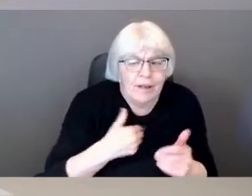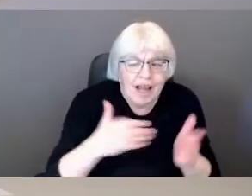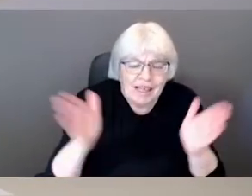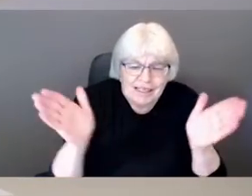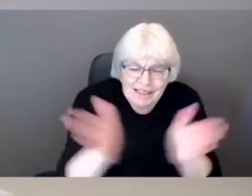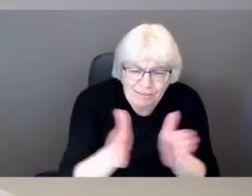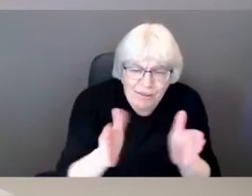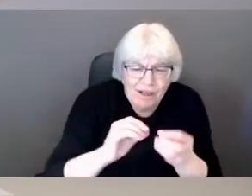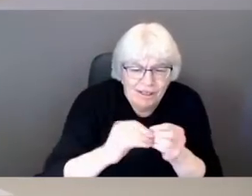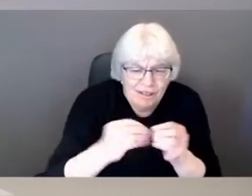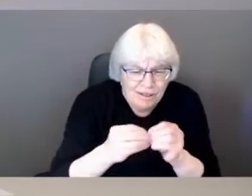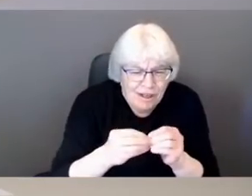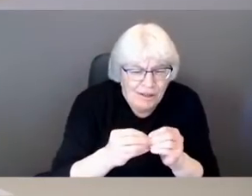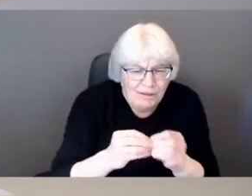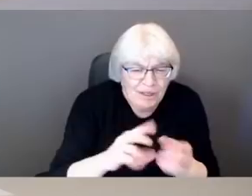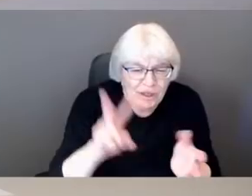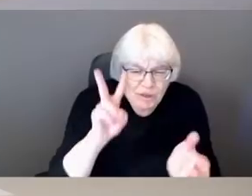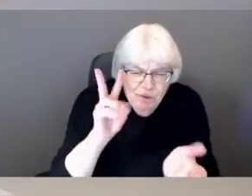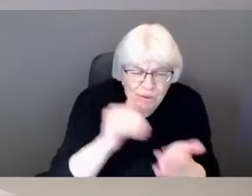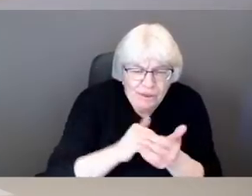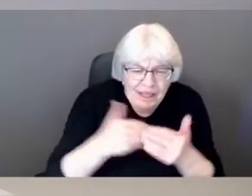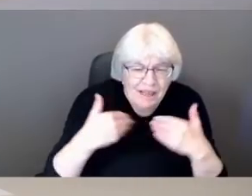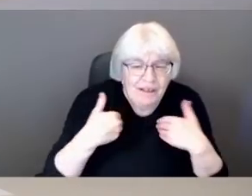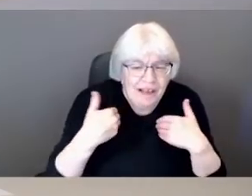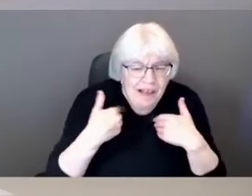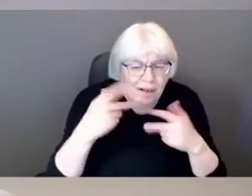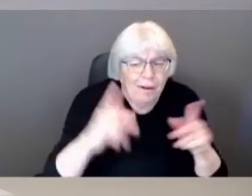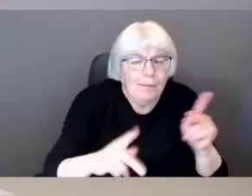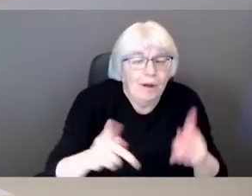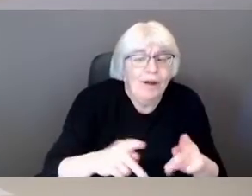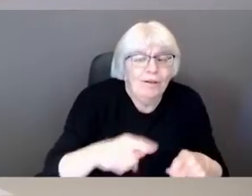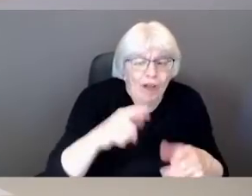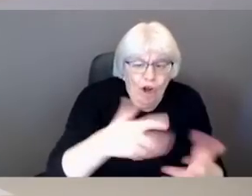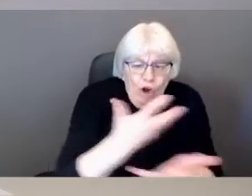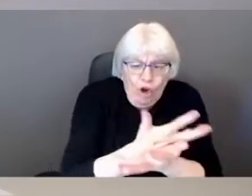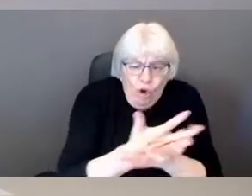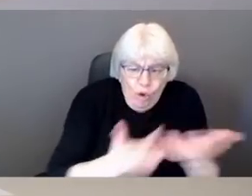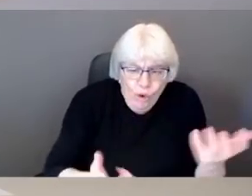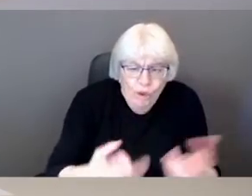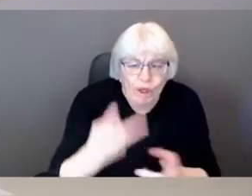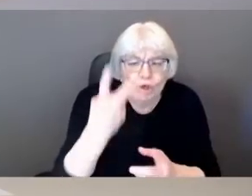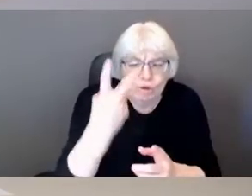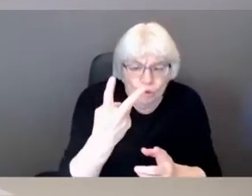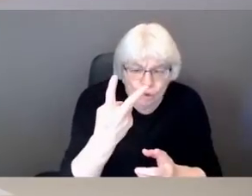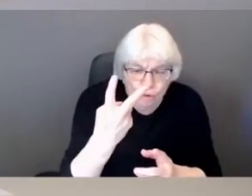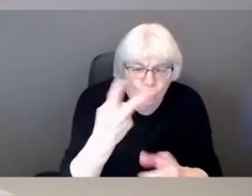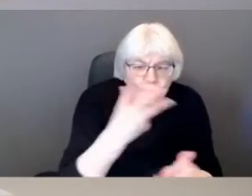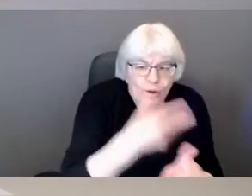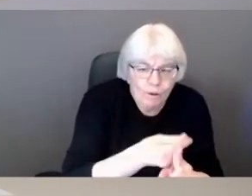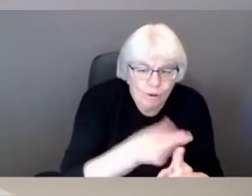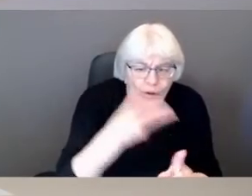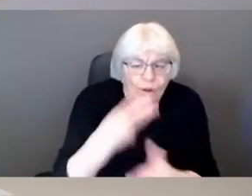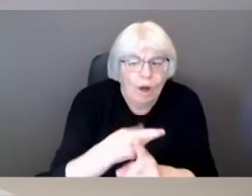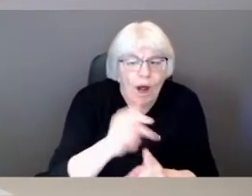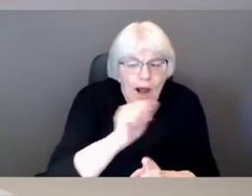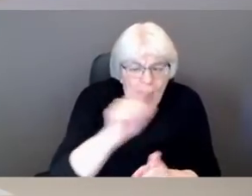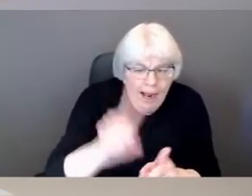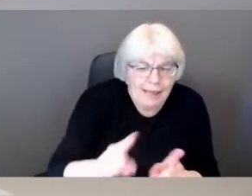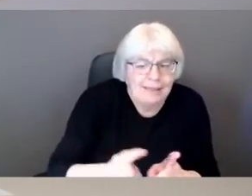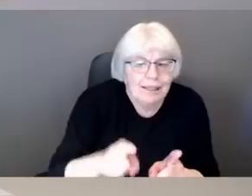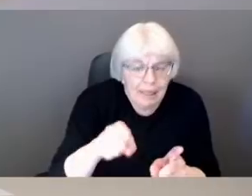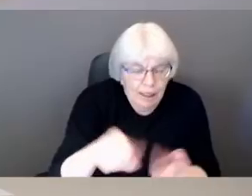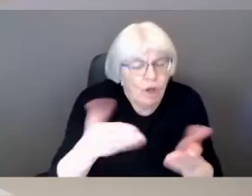have had their 2 doses of AstraZeneca. They are recommended to get,